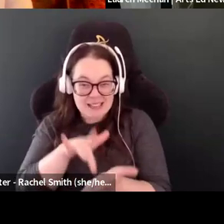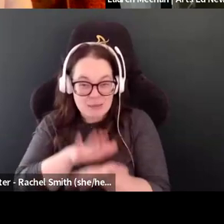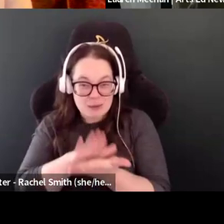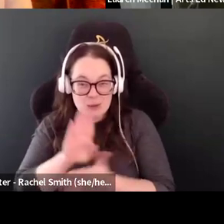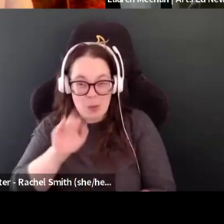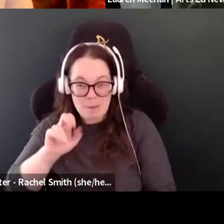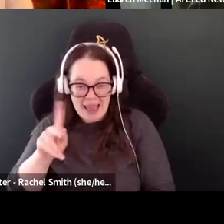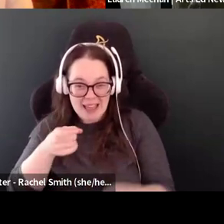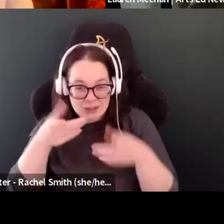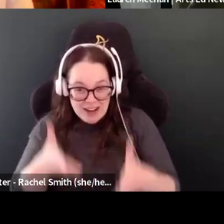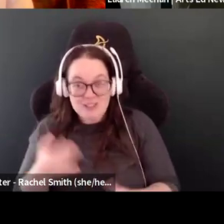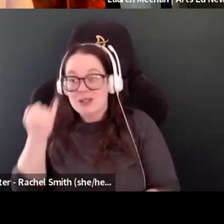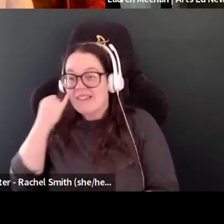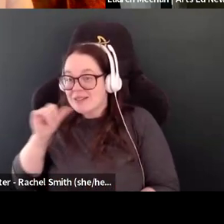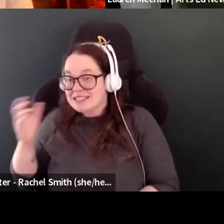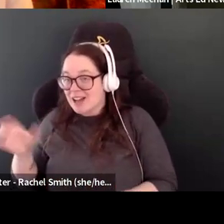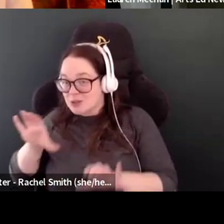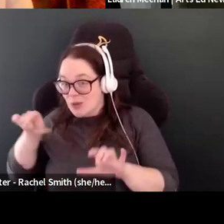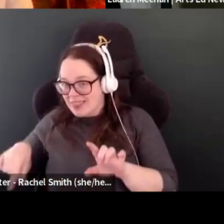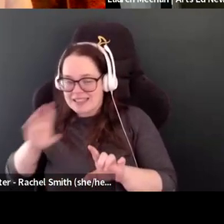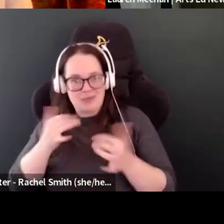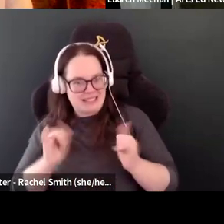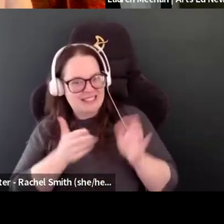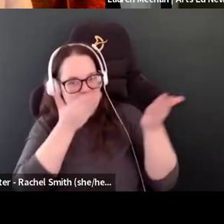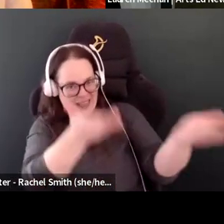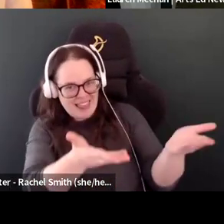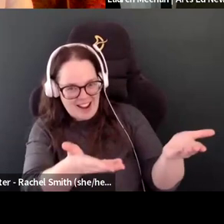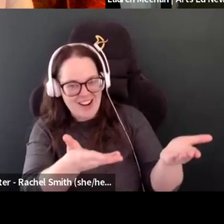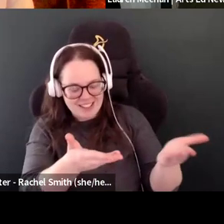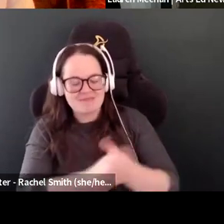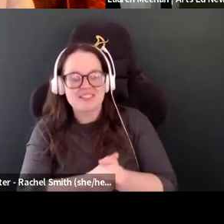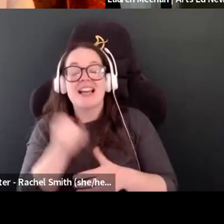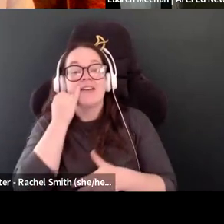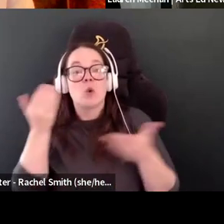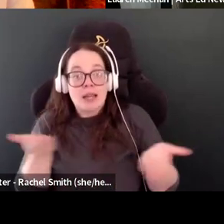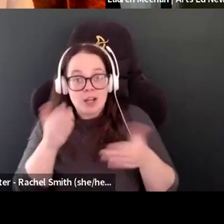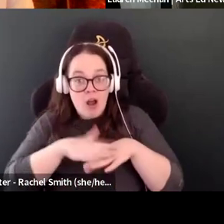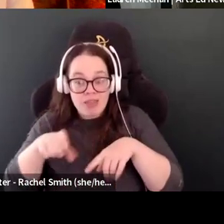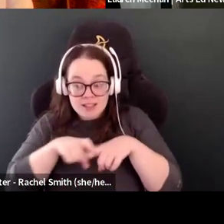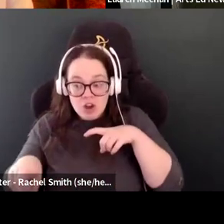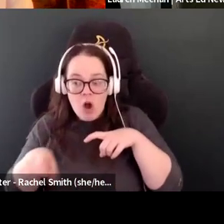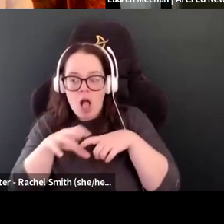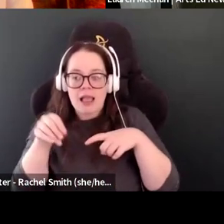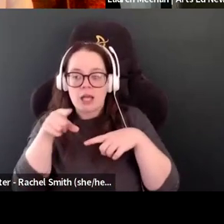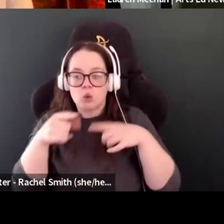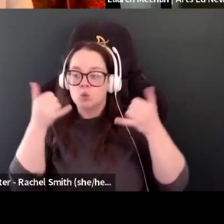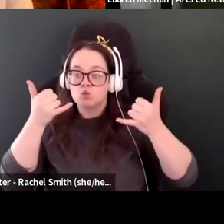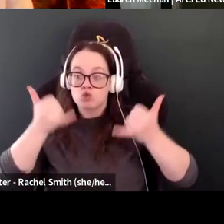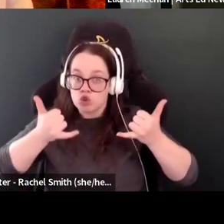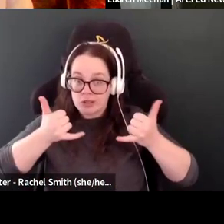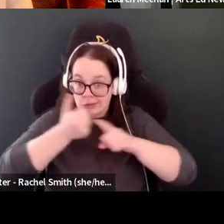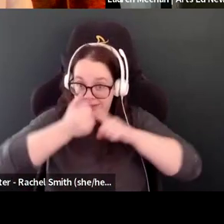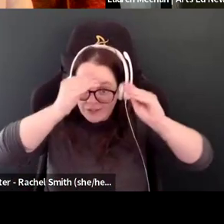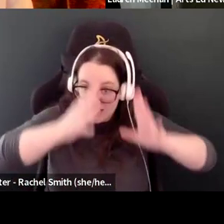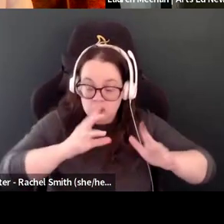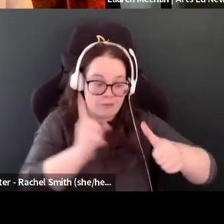I'd still be out there ringing the bell for arts education. And if you're on this call and you're currently a teacher, thank you